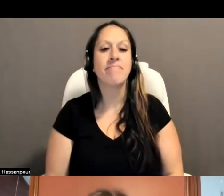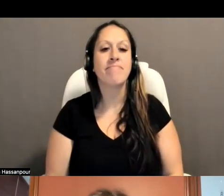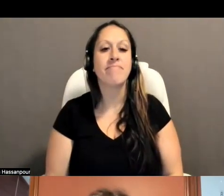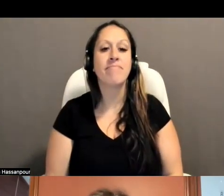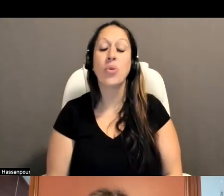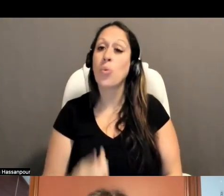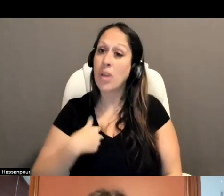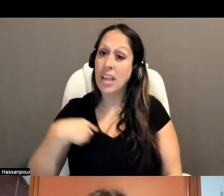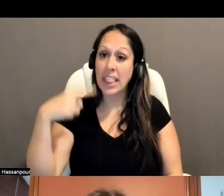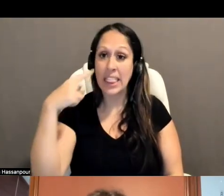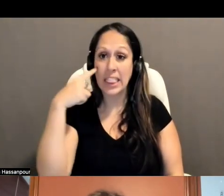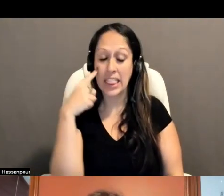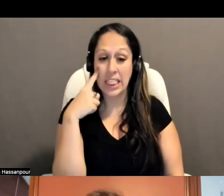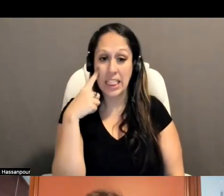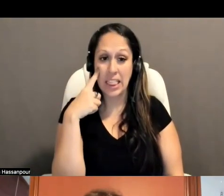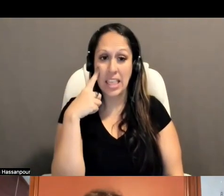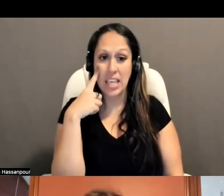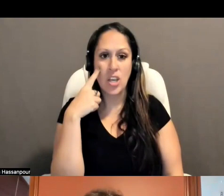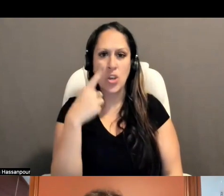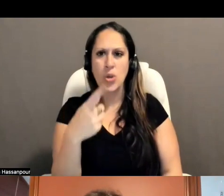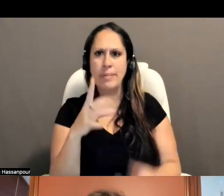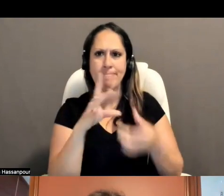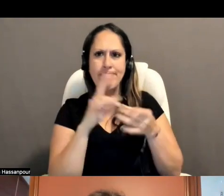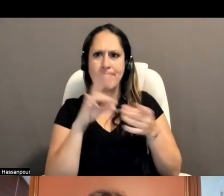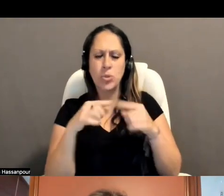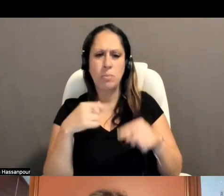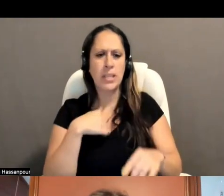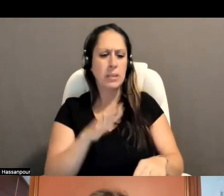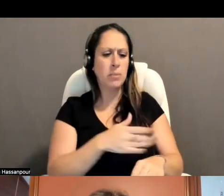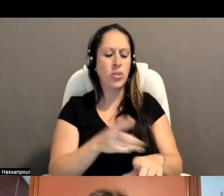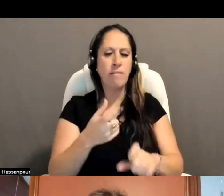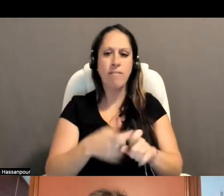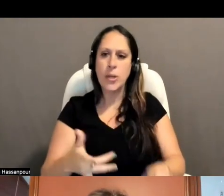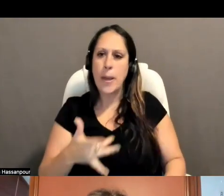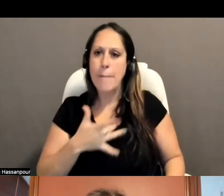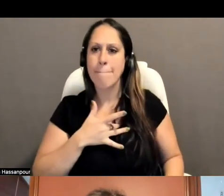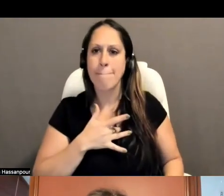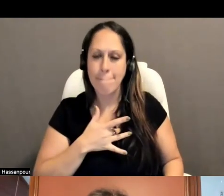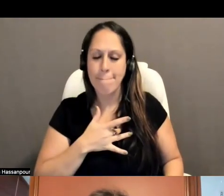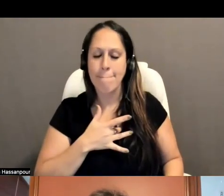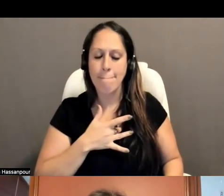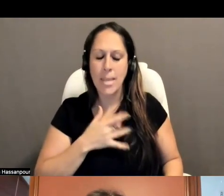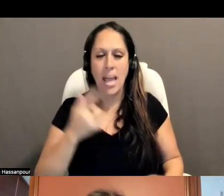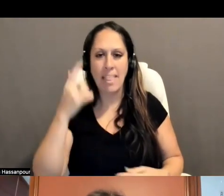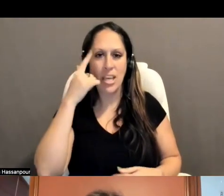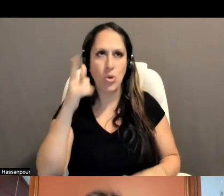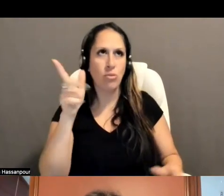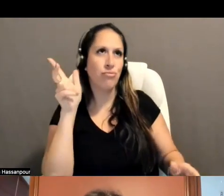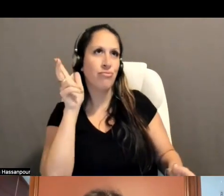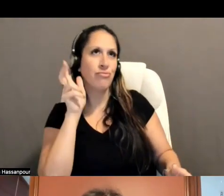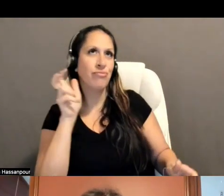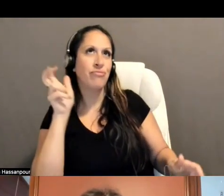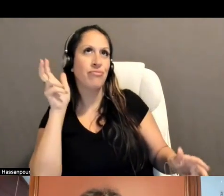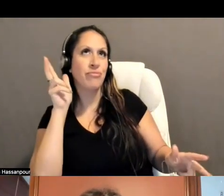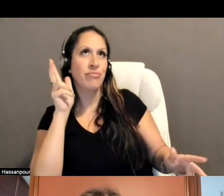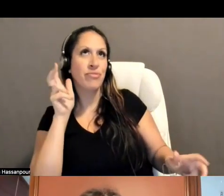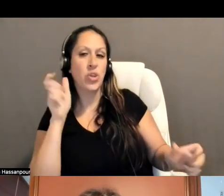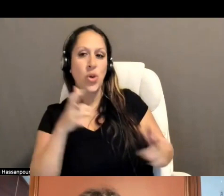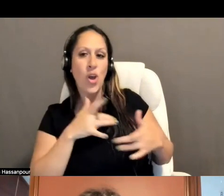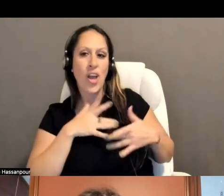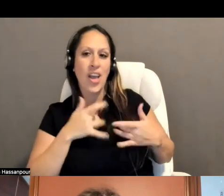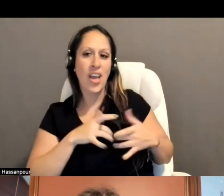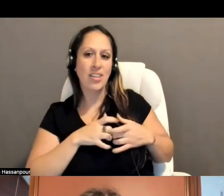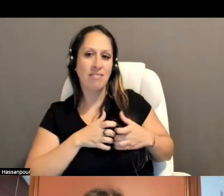Well, I think you've said to me that the music comes from your heart, and I think that's what happens. You just sit down Yes. and open your heart at the Yes.